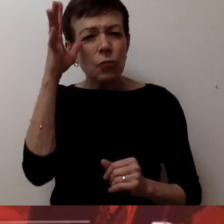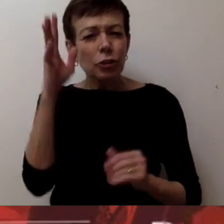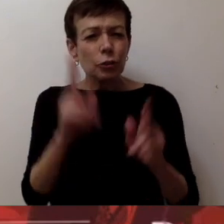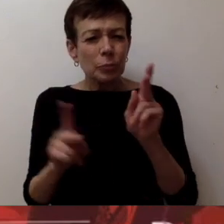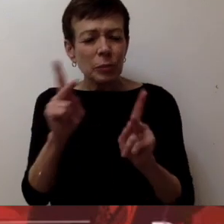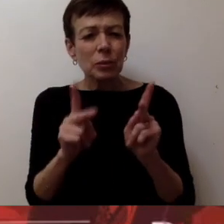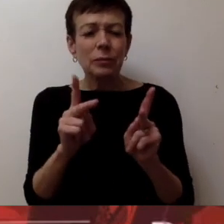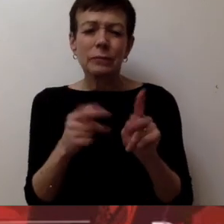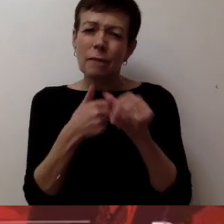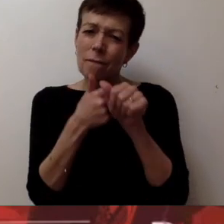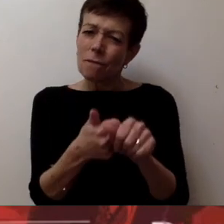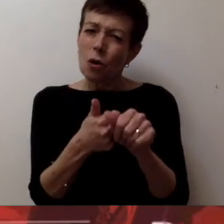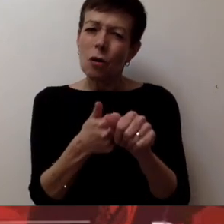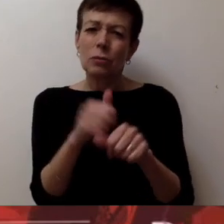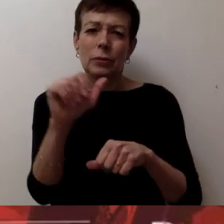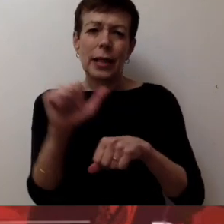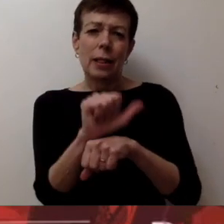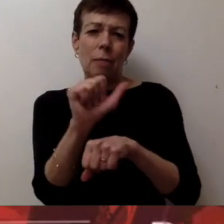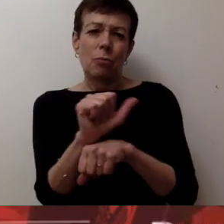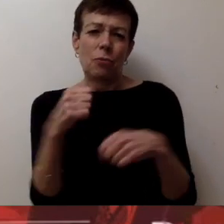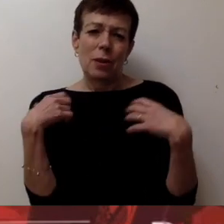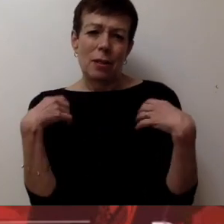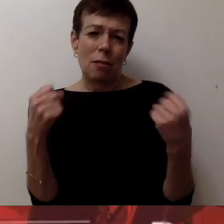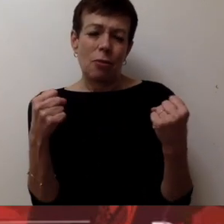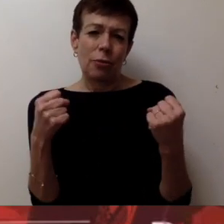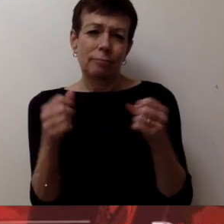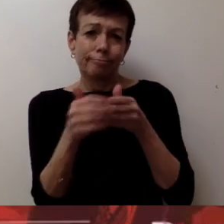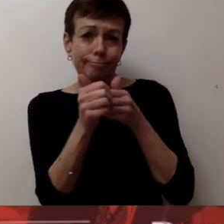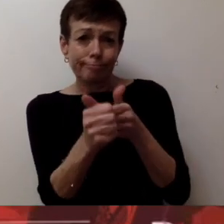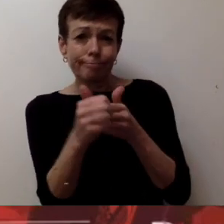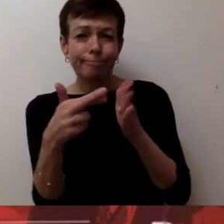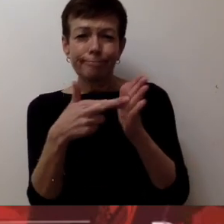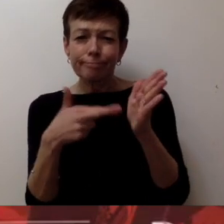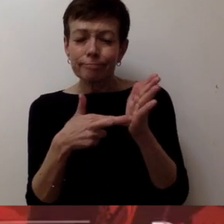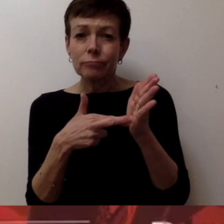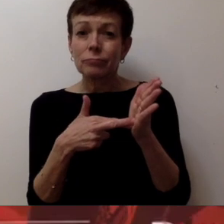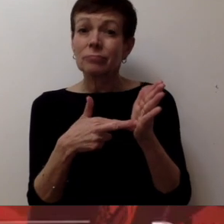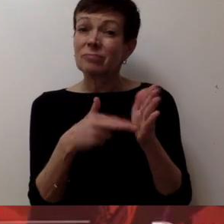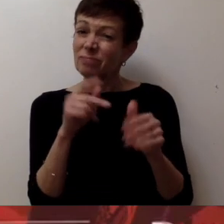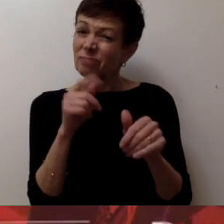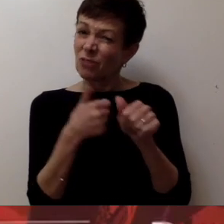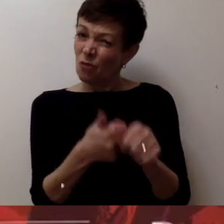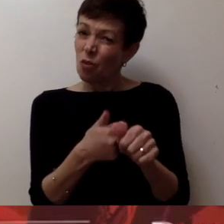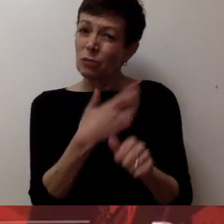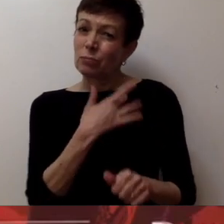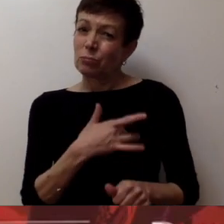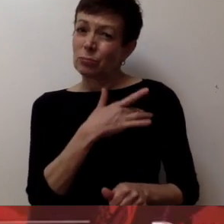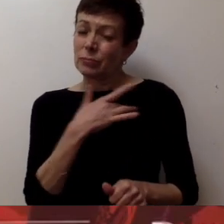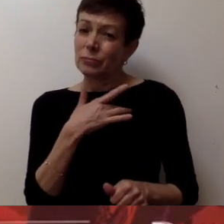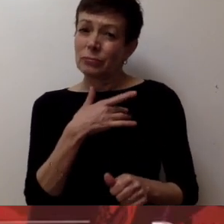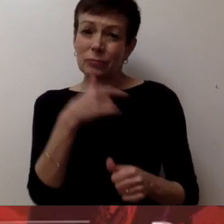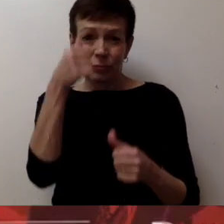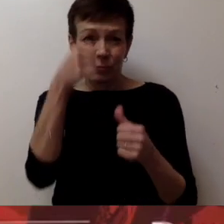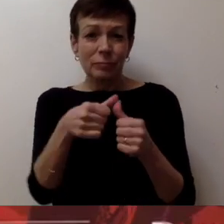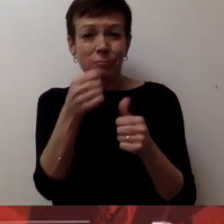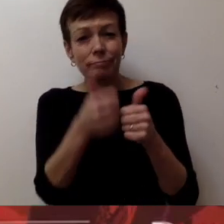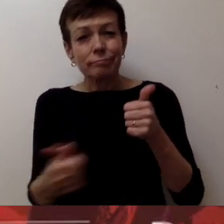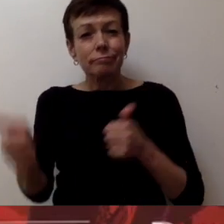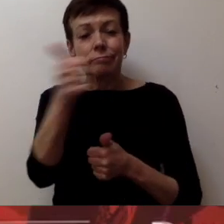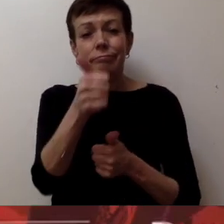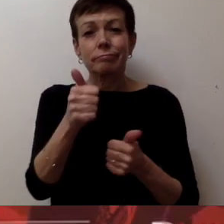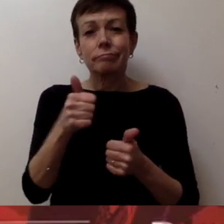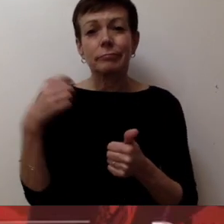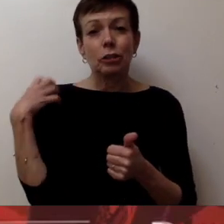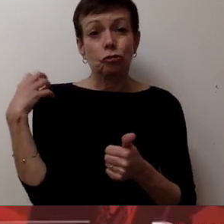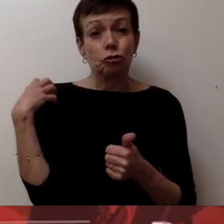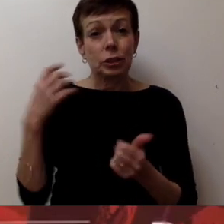out by Alberta Health. It's critical that we follow the advice of our provincial counterparts, and particularly Chief Medical Officer